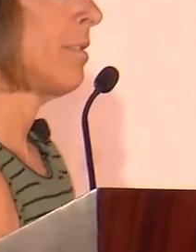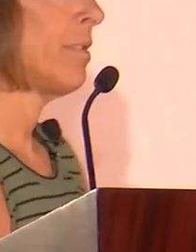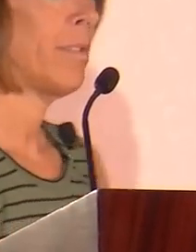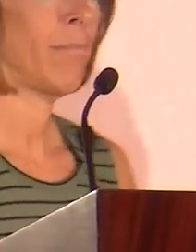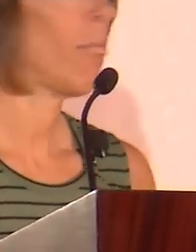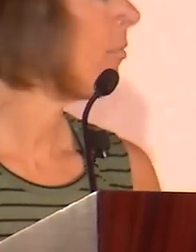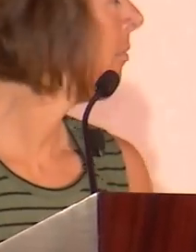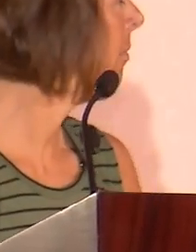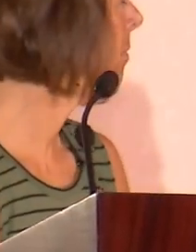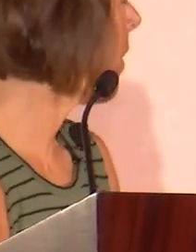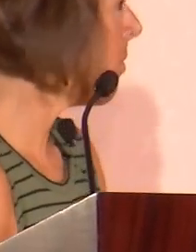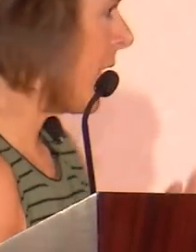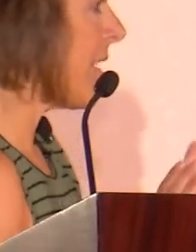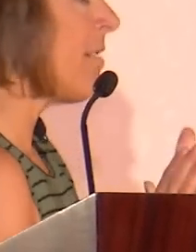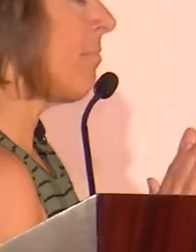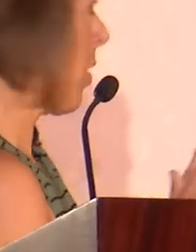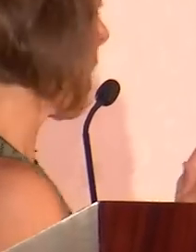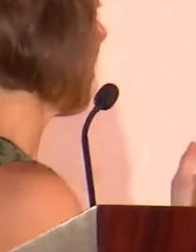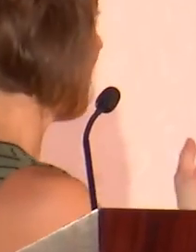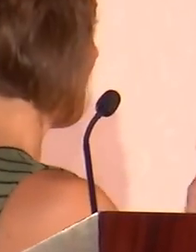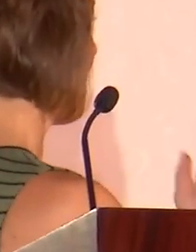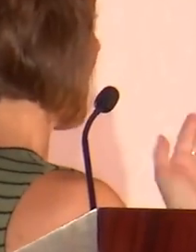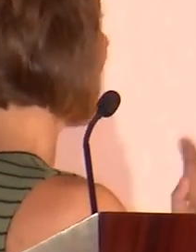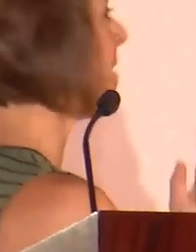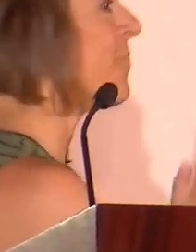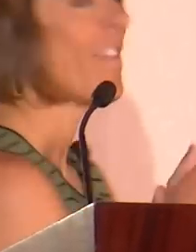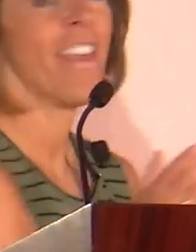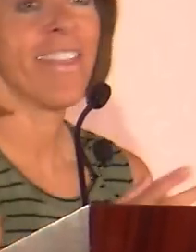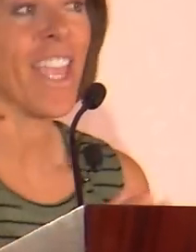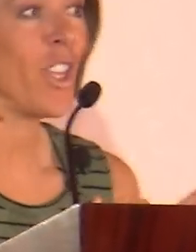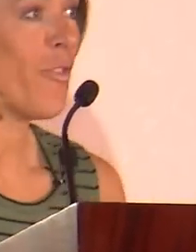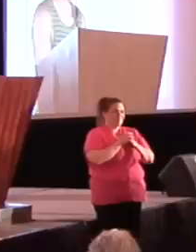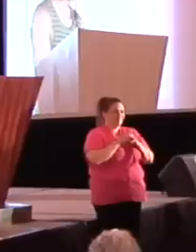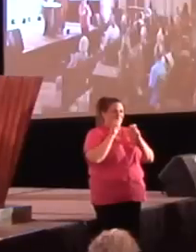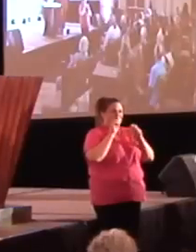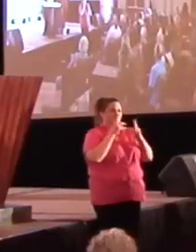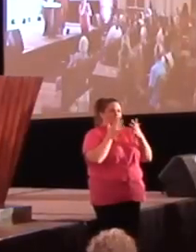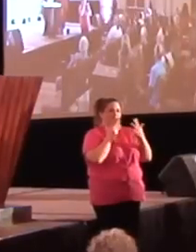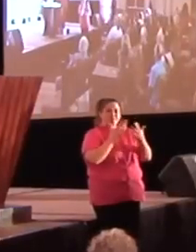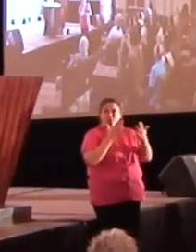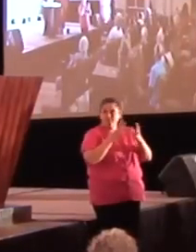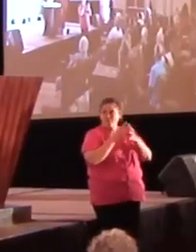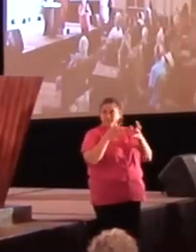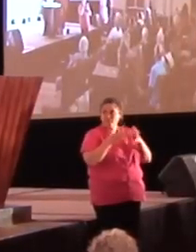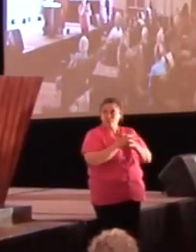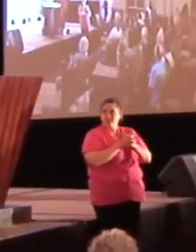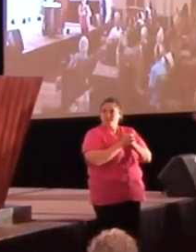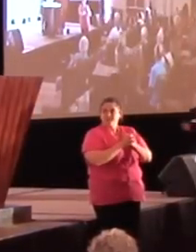Oh, that's it. Okay. Awesome. Thank you very much.